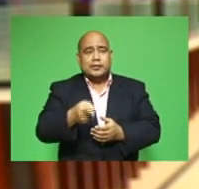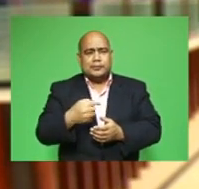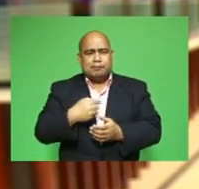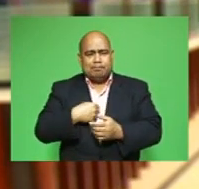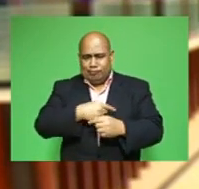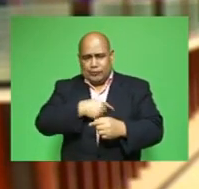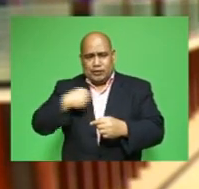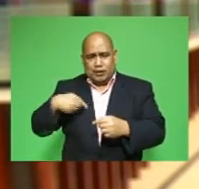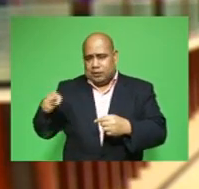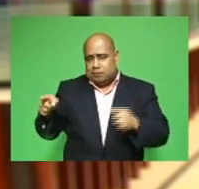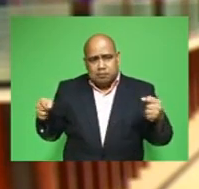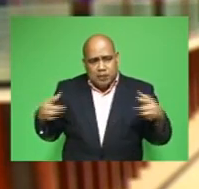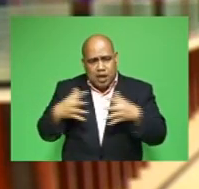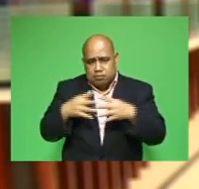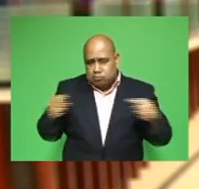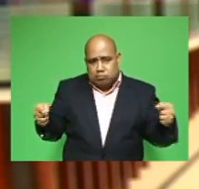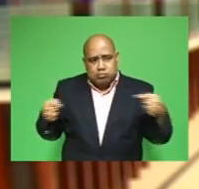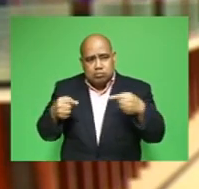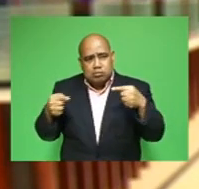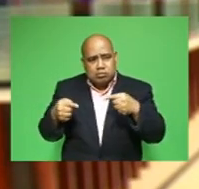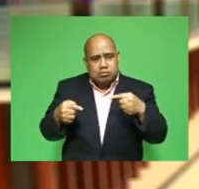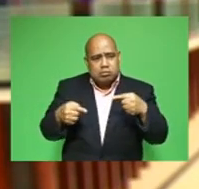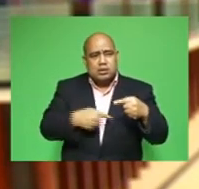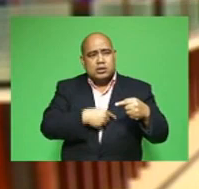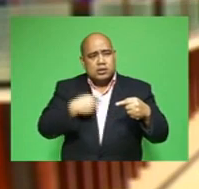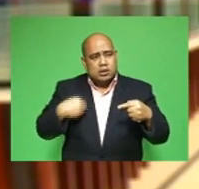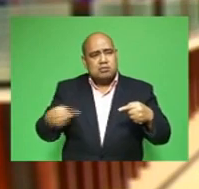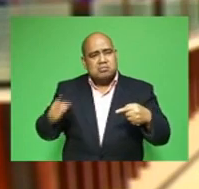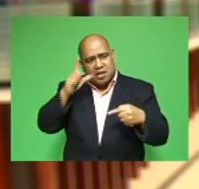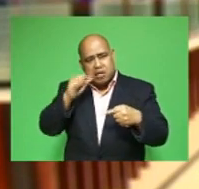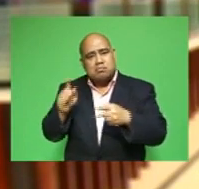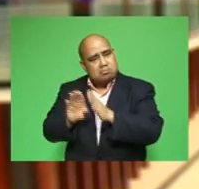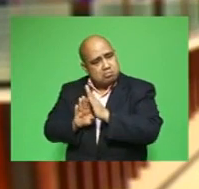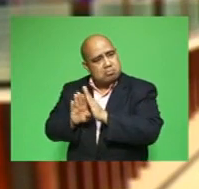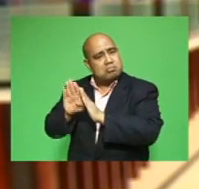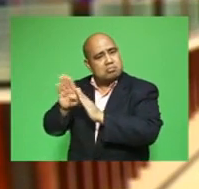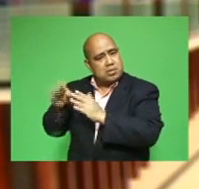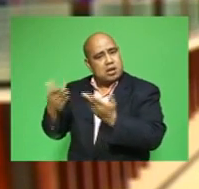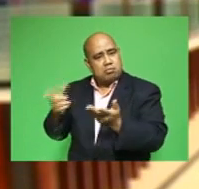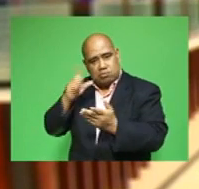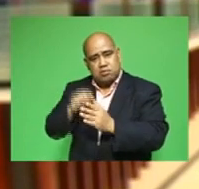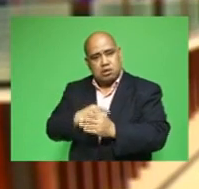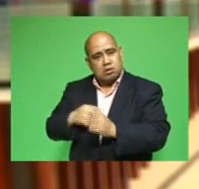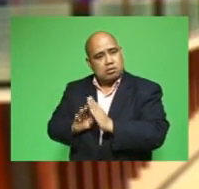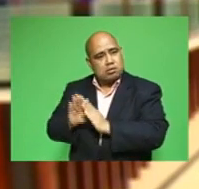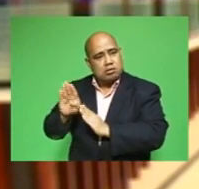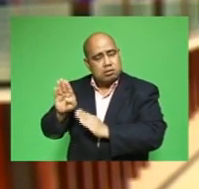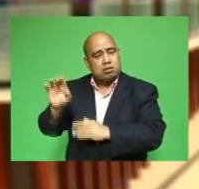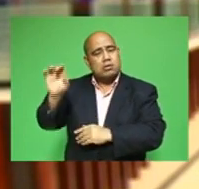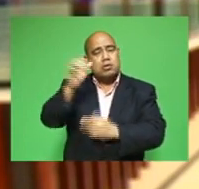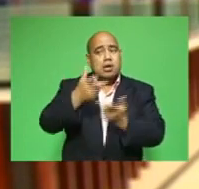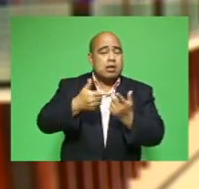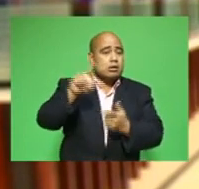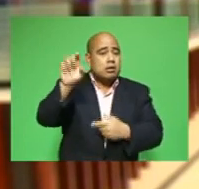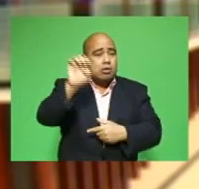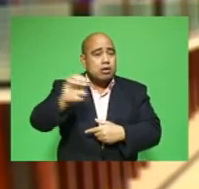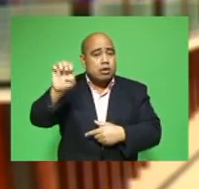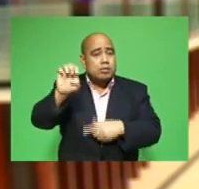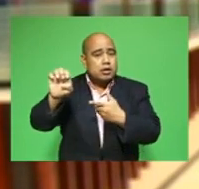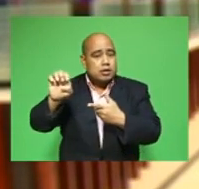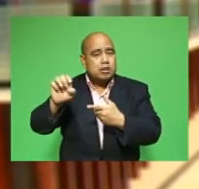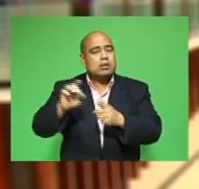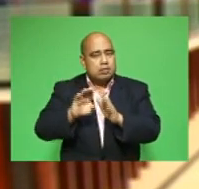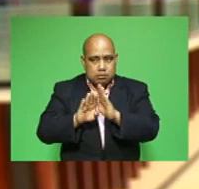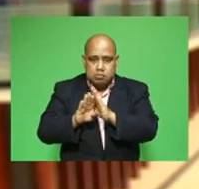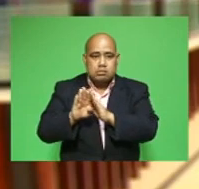US dollar bounce back on safe haven demands. Meanwhile, the euro held near multi-month highs against most major rivals. The currency has